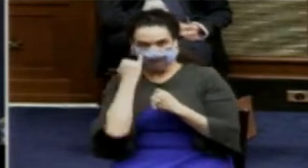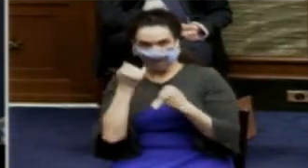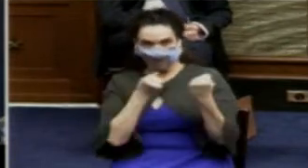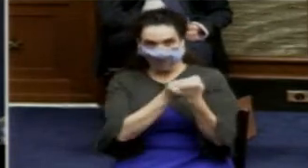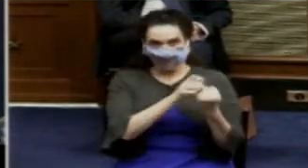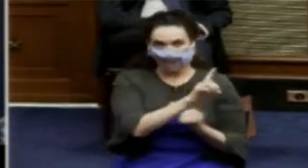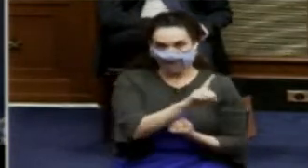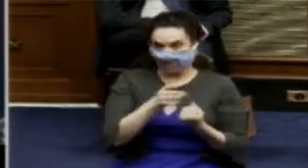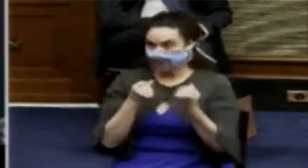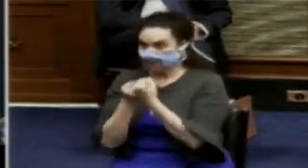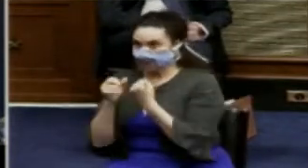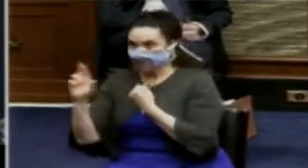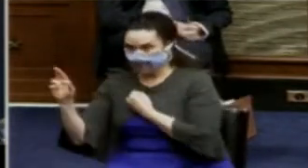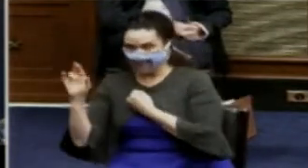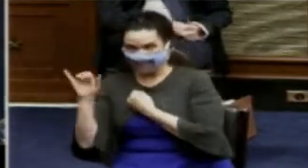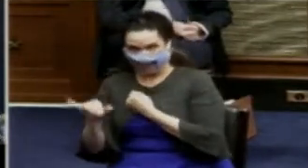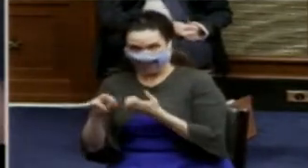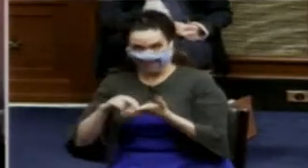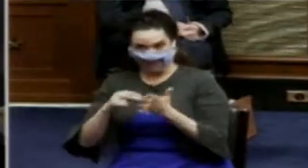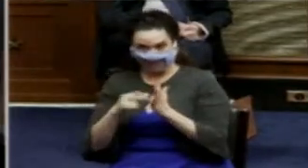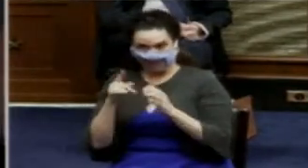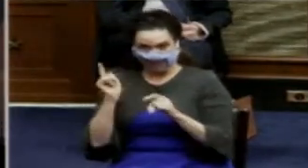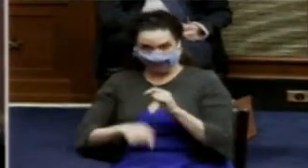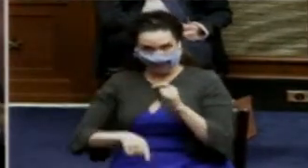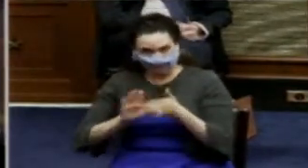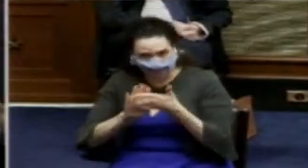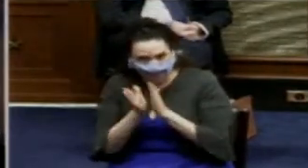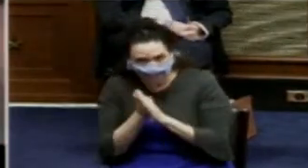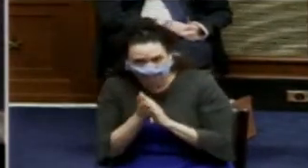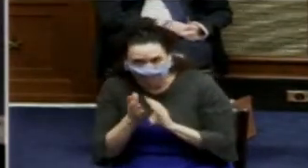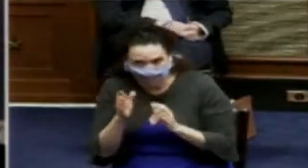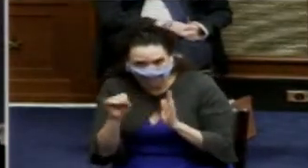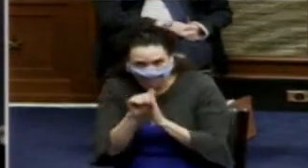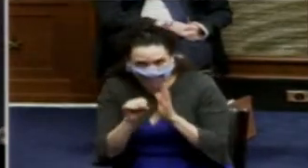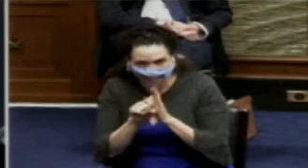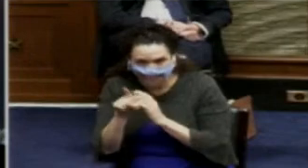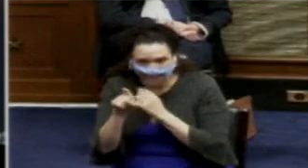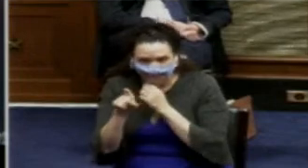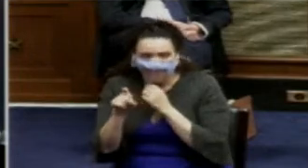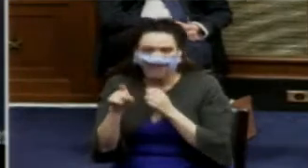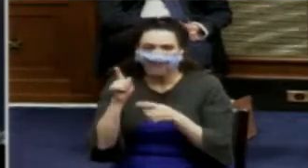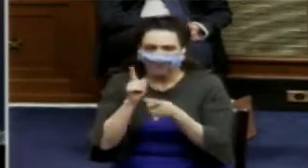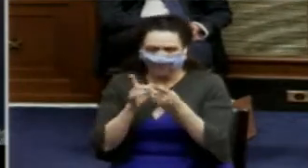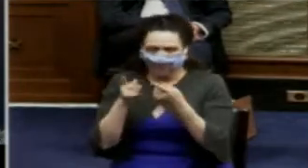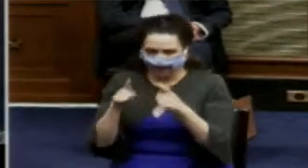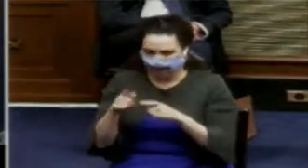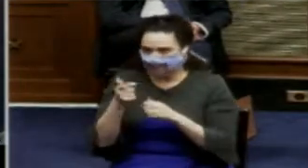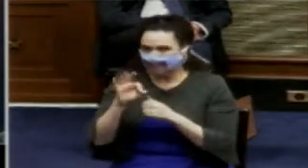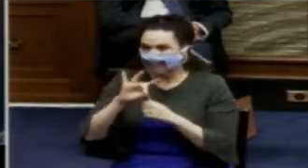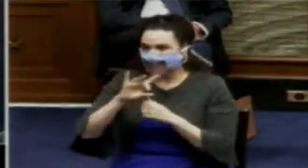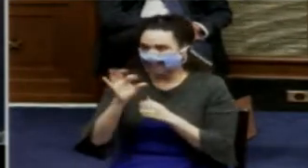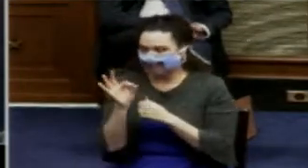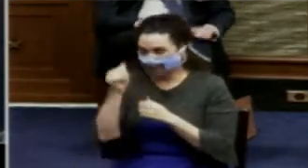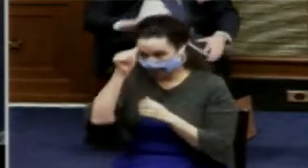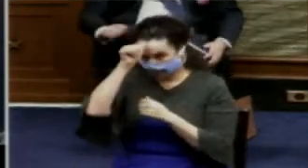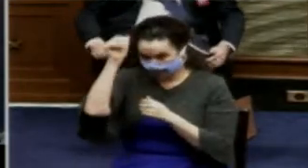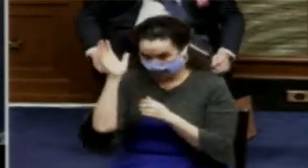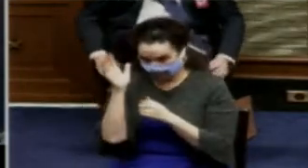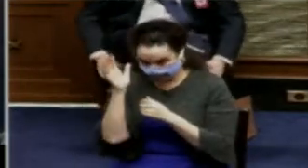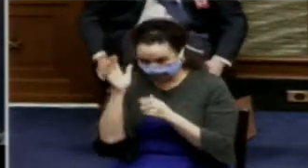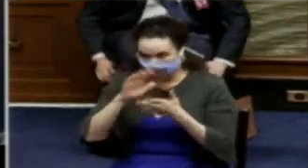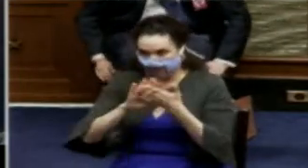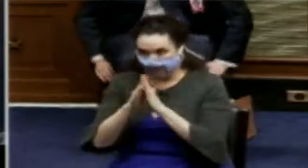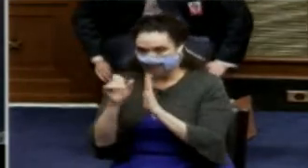1959, when Alaska and Hawaii were paired for statehood, creating the 49th and 50th state,